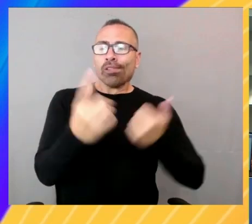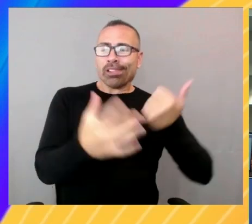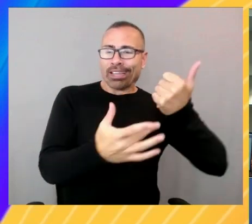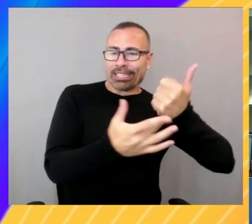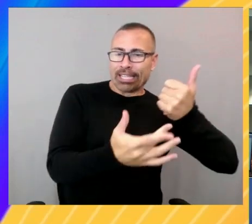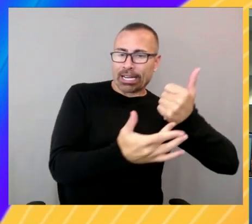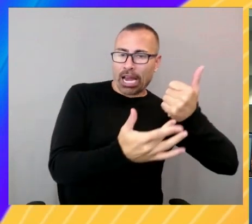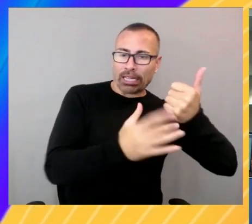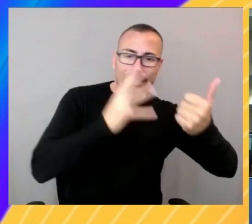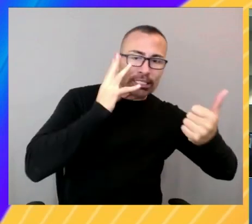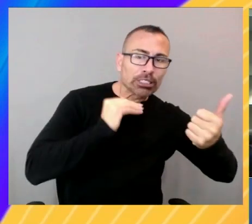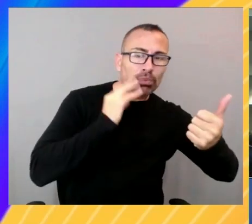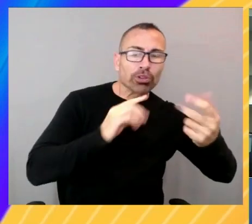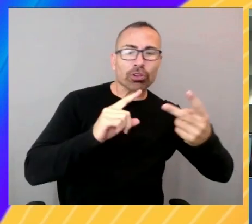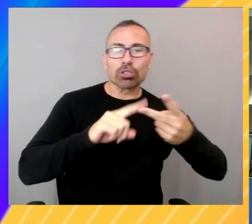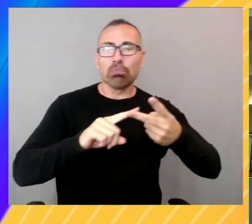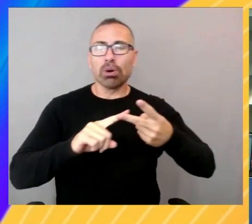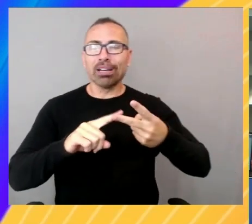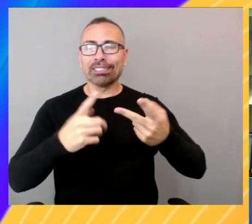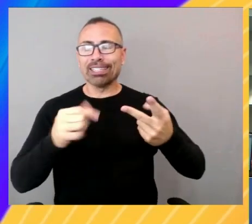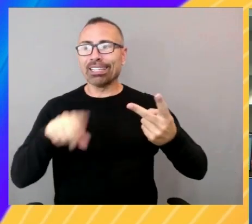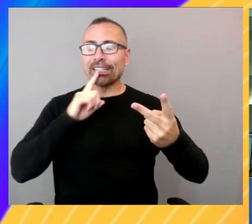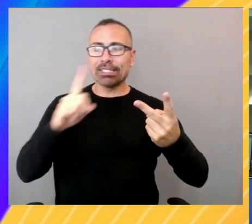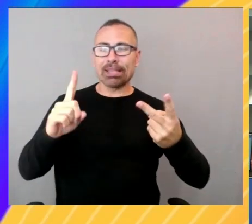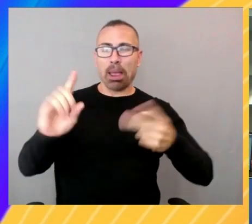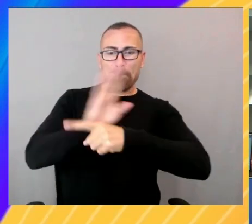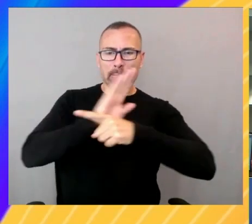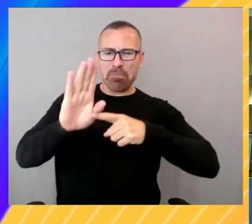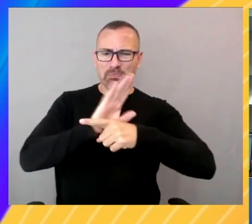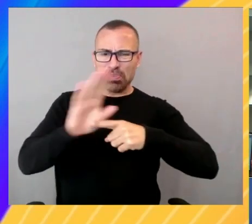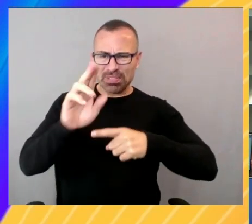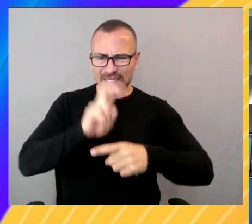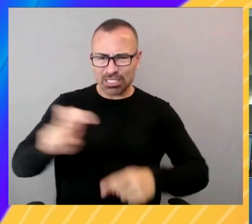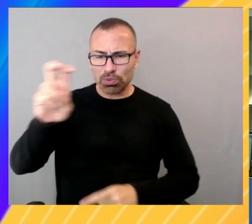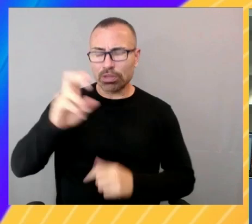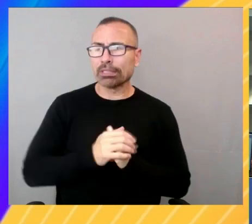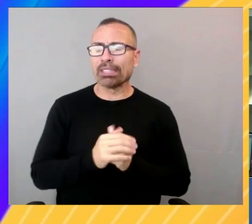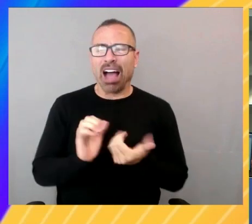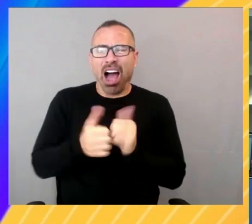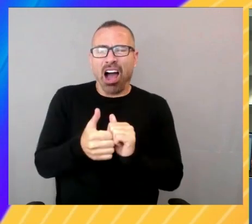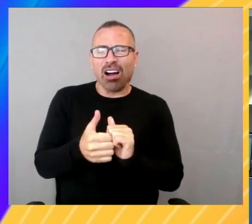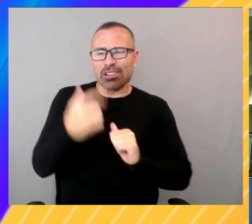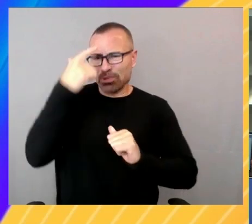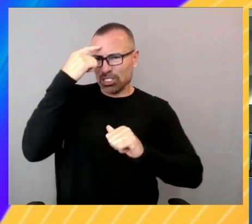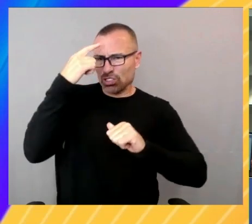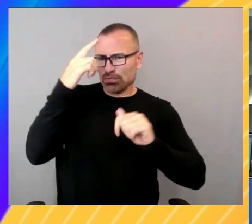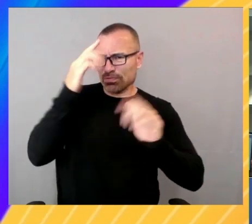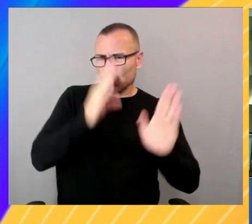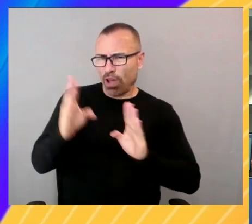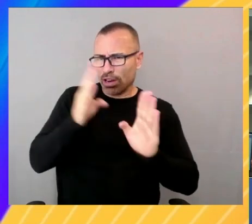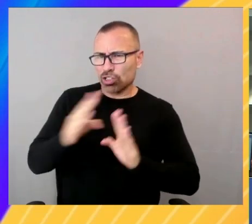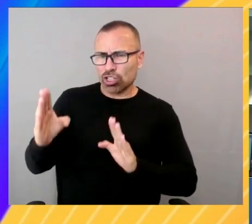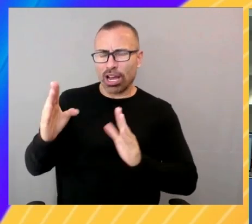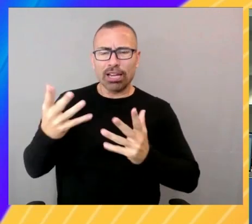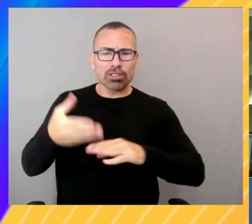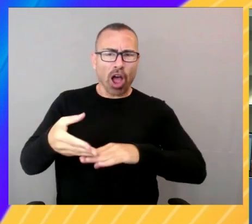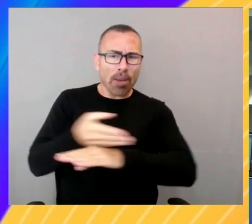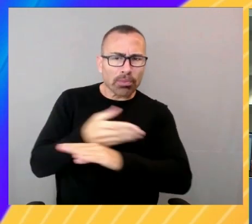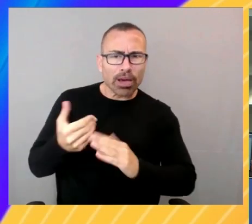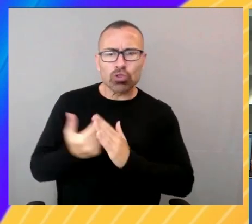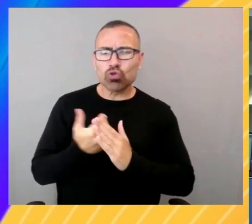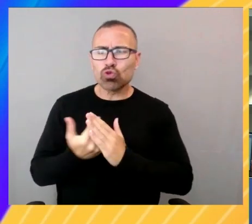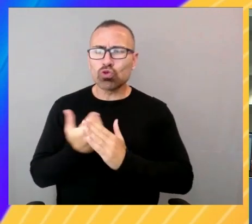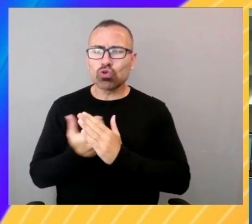on how are you going to strategize to operationalize your new migrated environment, but also how can you maintain to